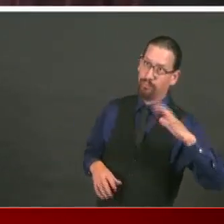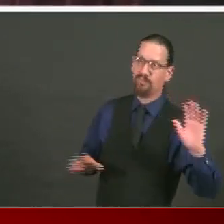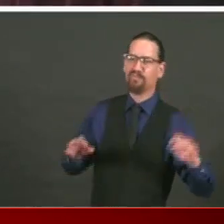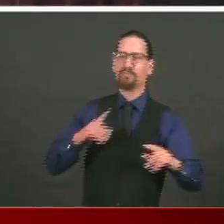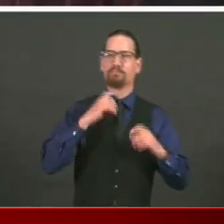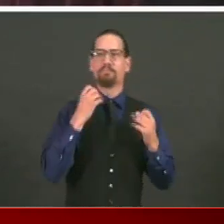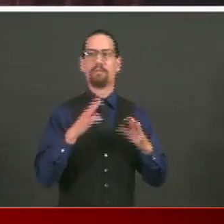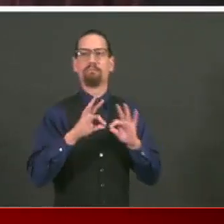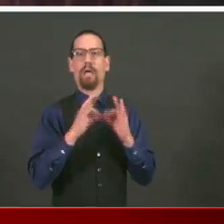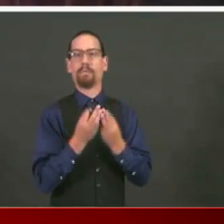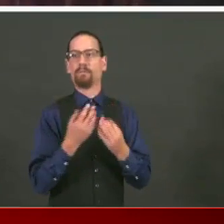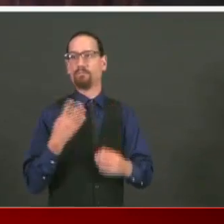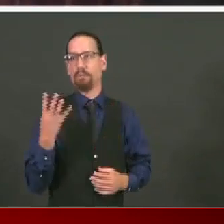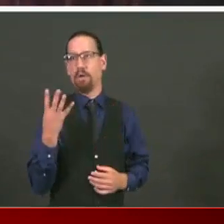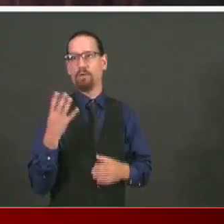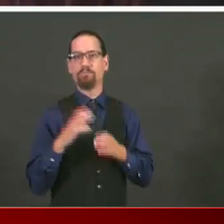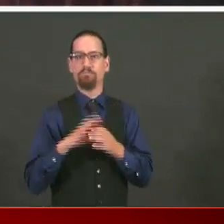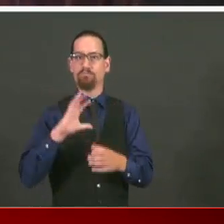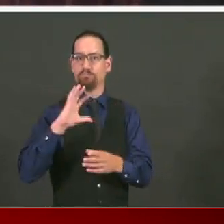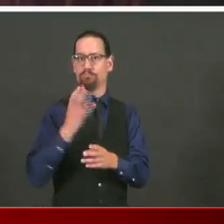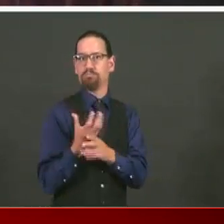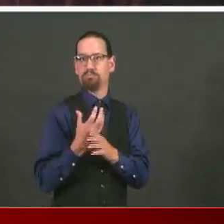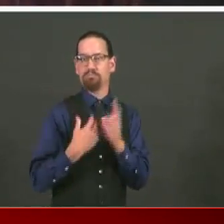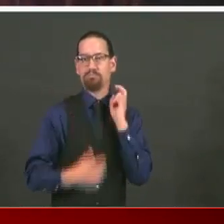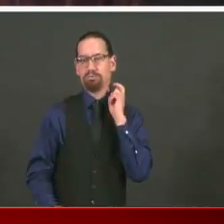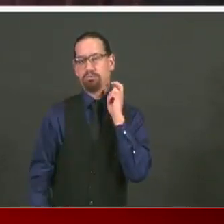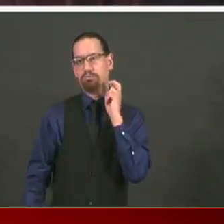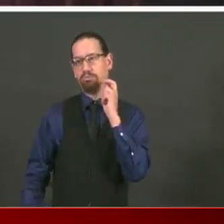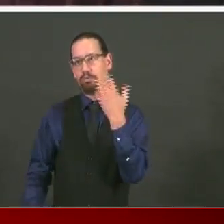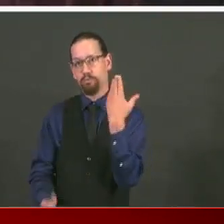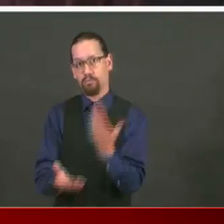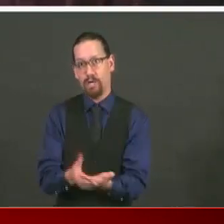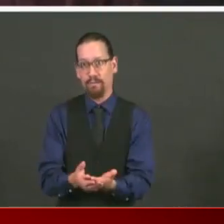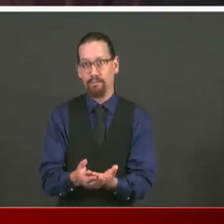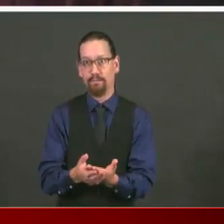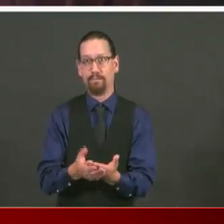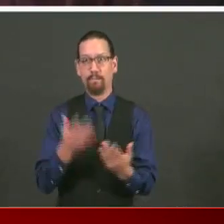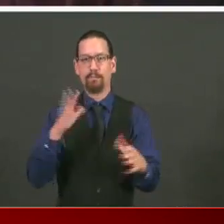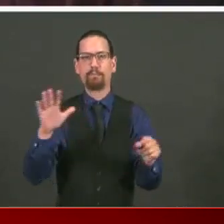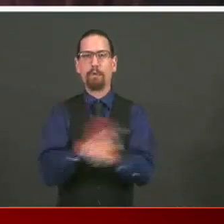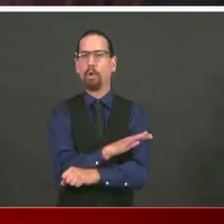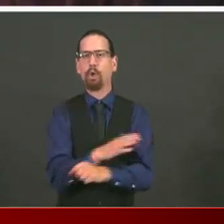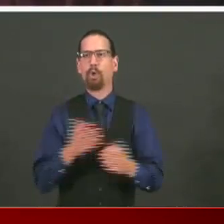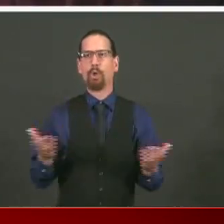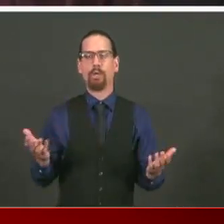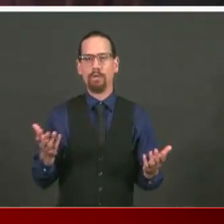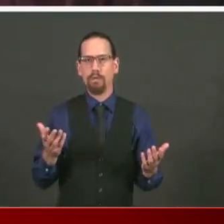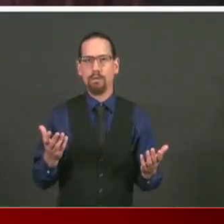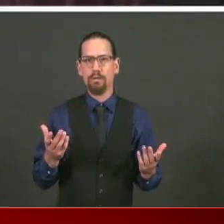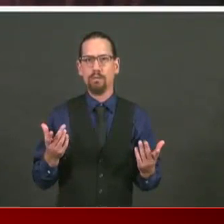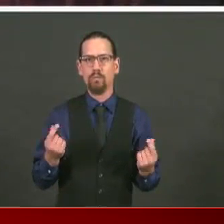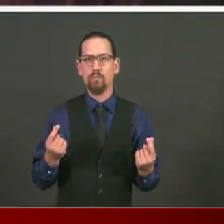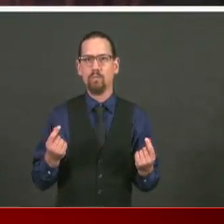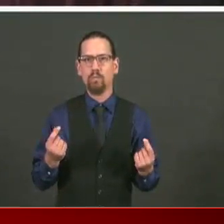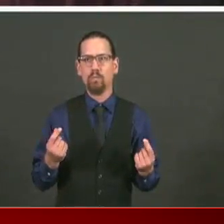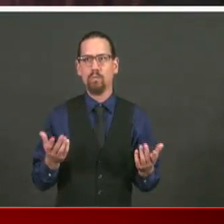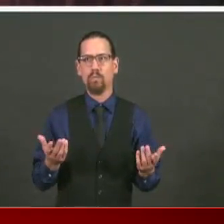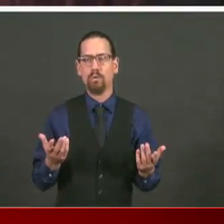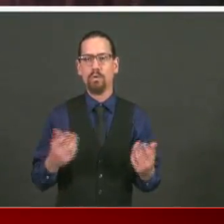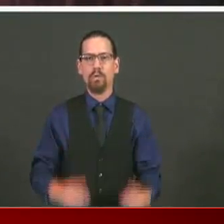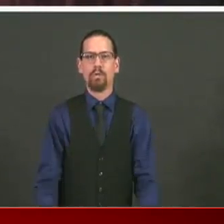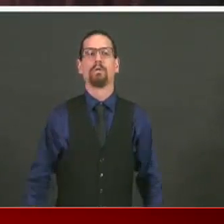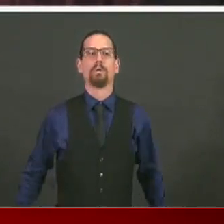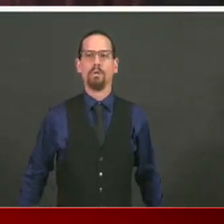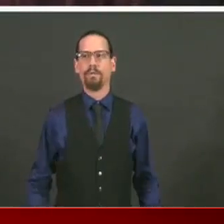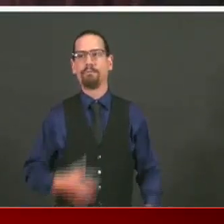two choices. I either try to find another beach, mm-hmm. which now gets crowded in traffic, or I say I'm just going to take the ticket